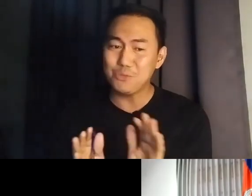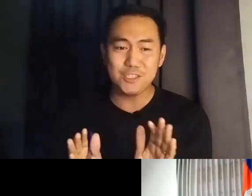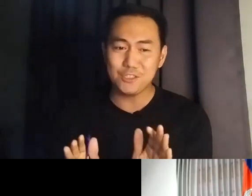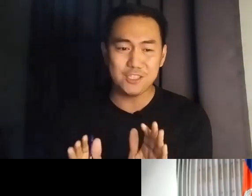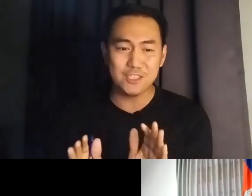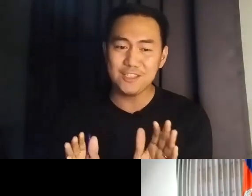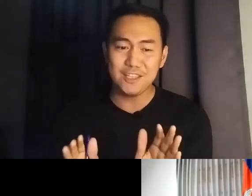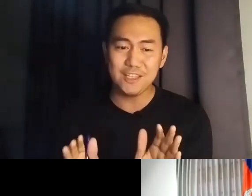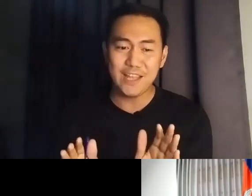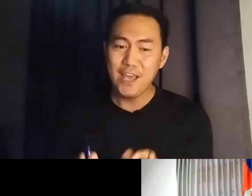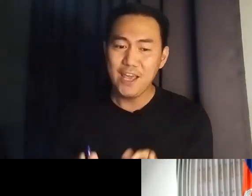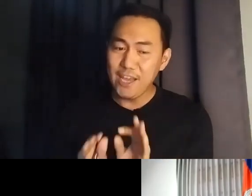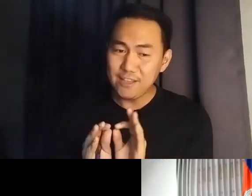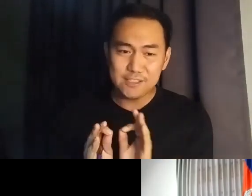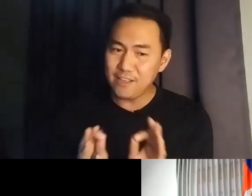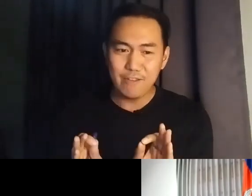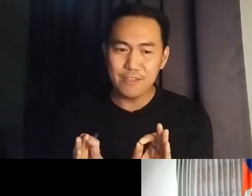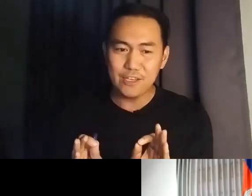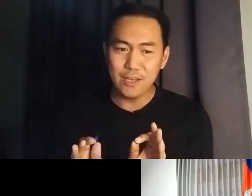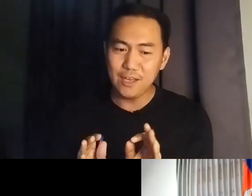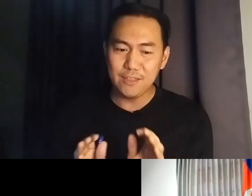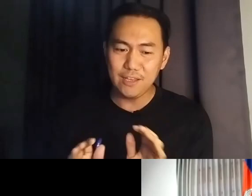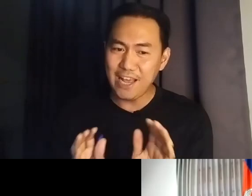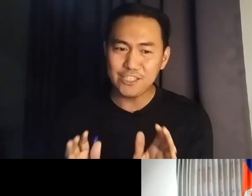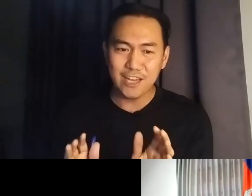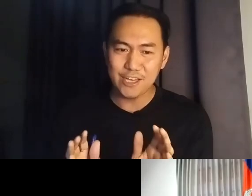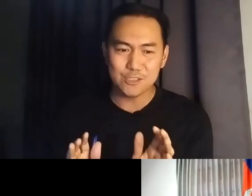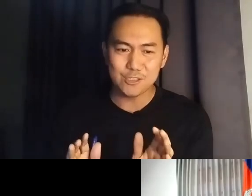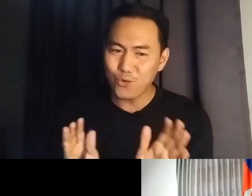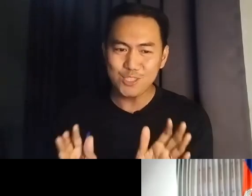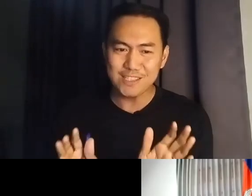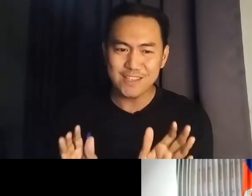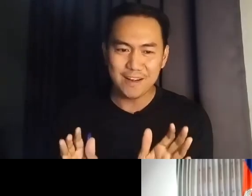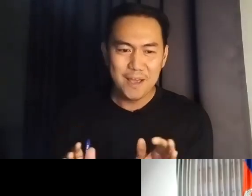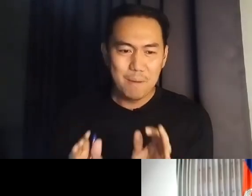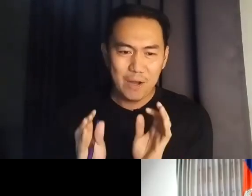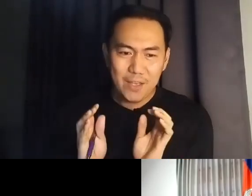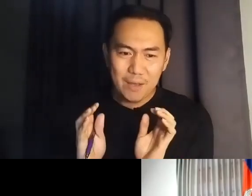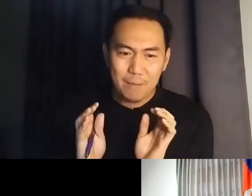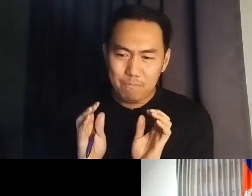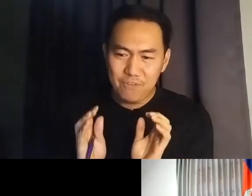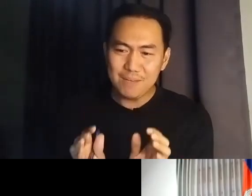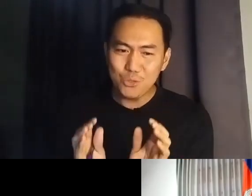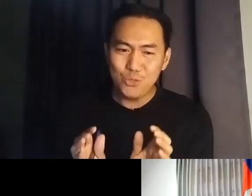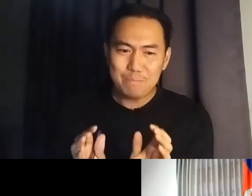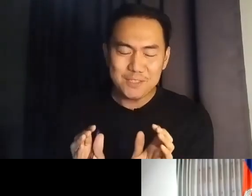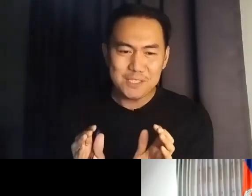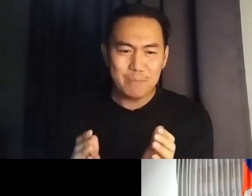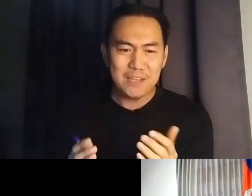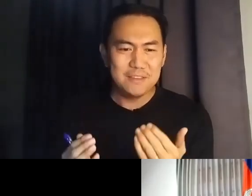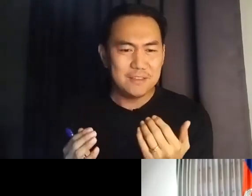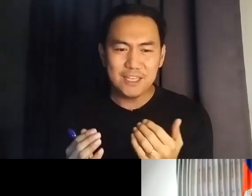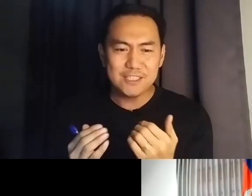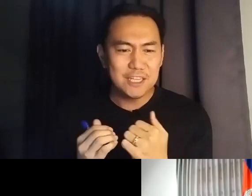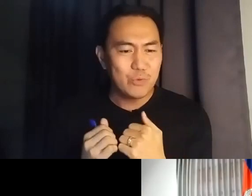some jurisdictions, it does not happen. It is there in legislations. Of course, it is there. But victims who do not